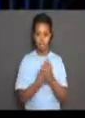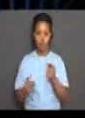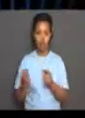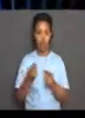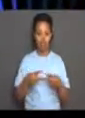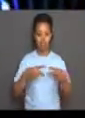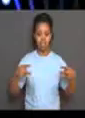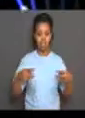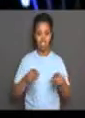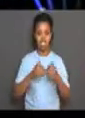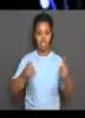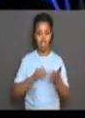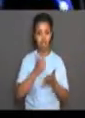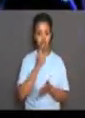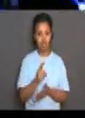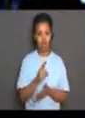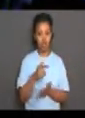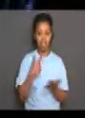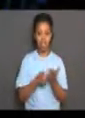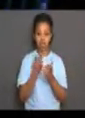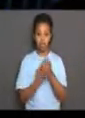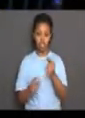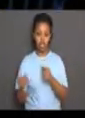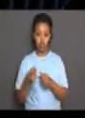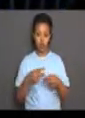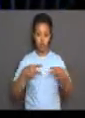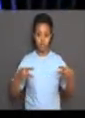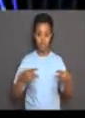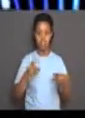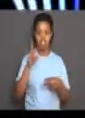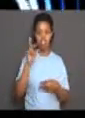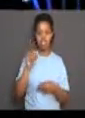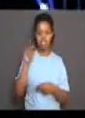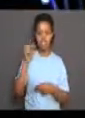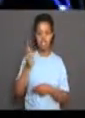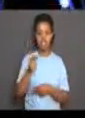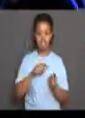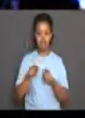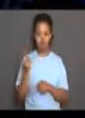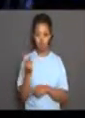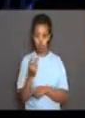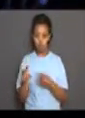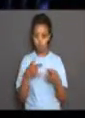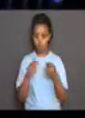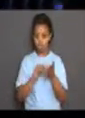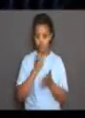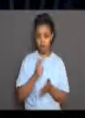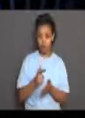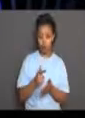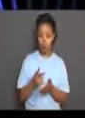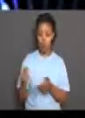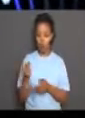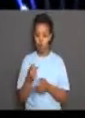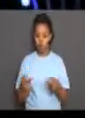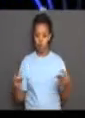strands. The single-stranded DNA from both species are mixed